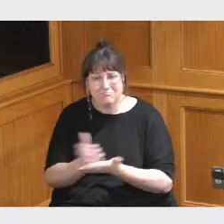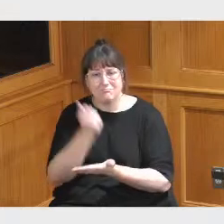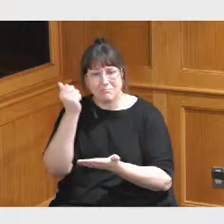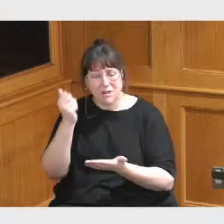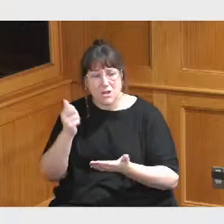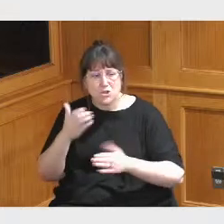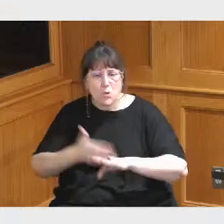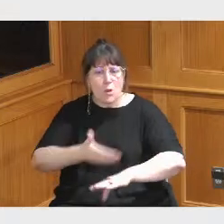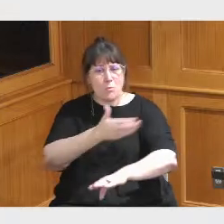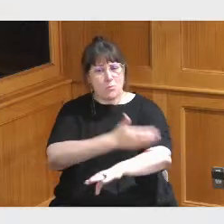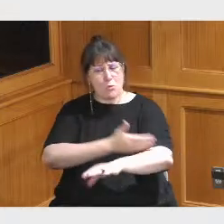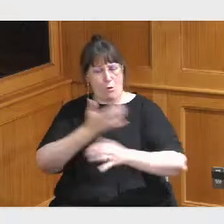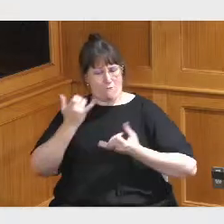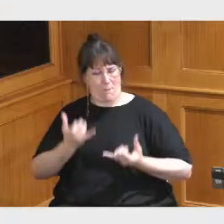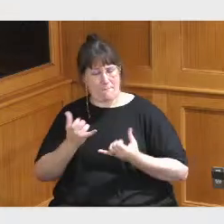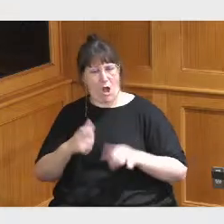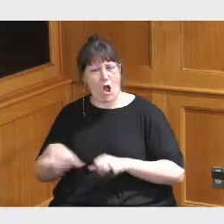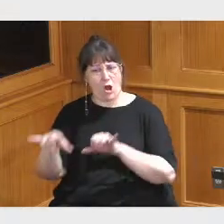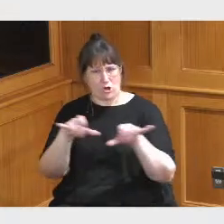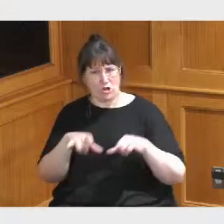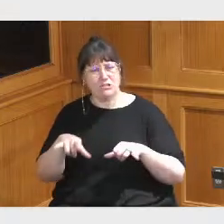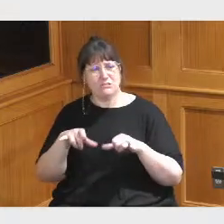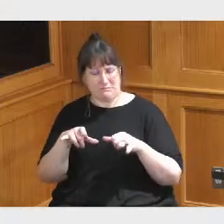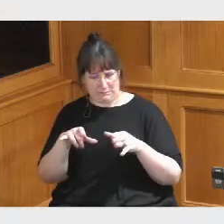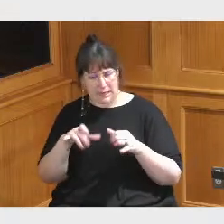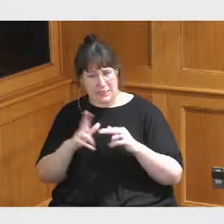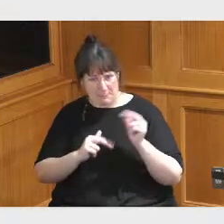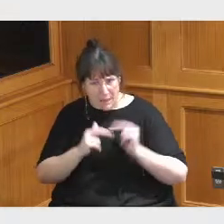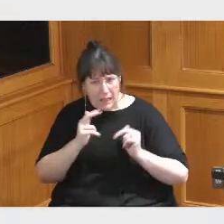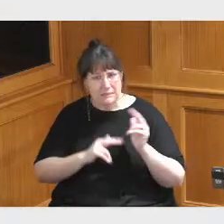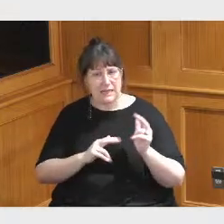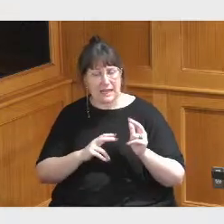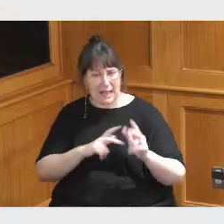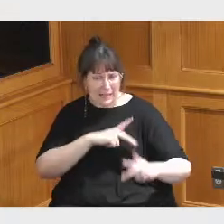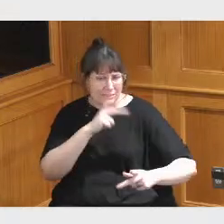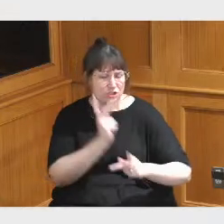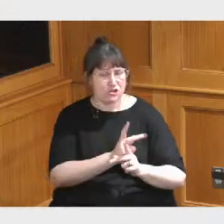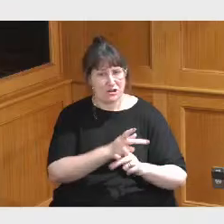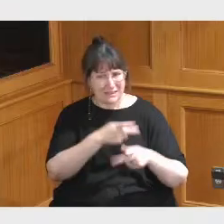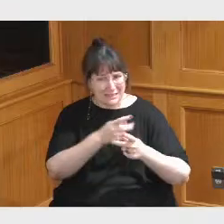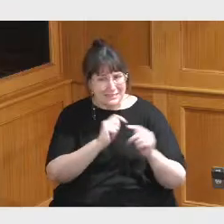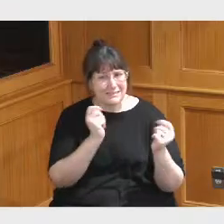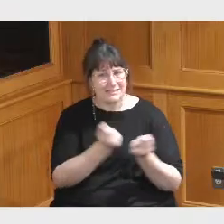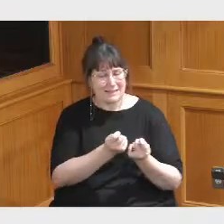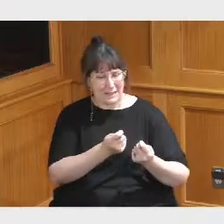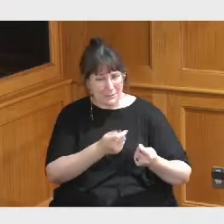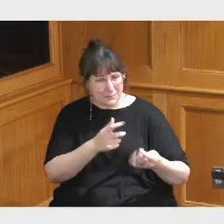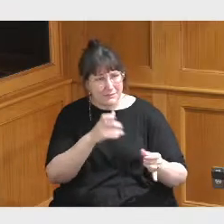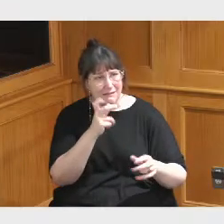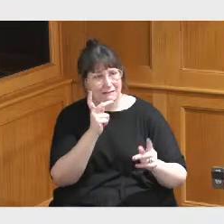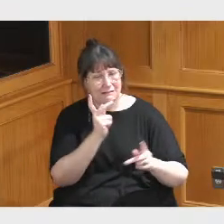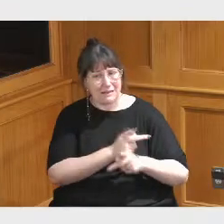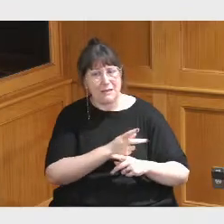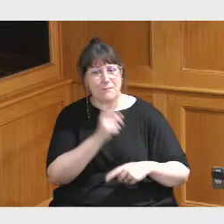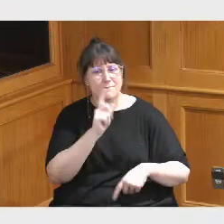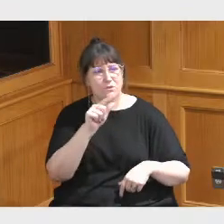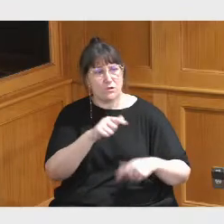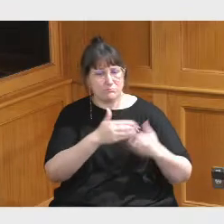lease, moderating the financial impact to the county, and securing the team's future here in the community.